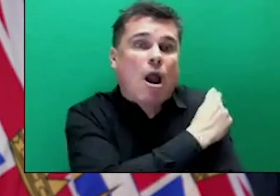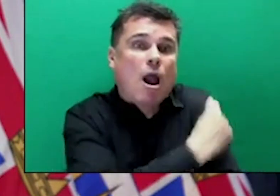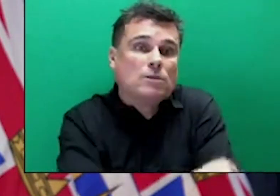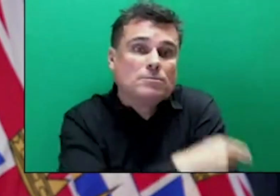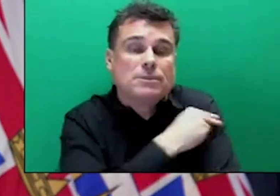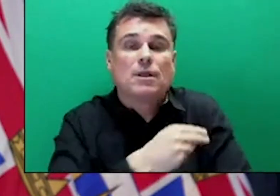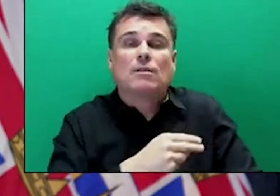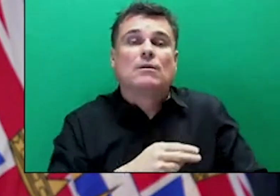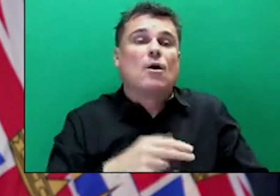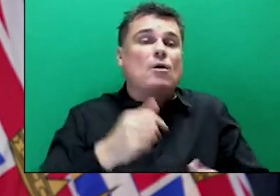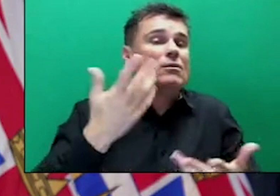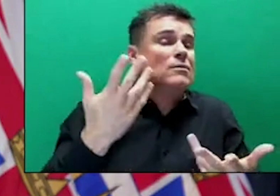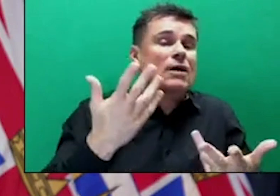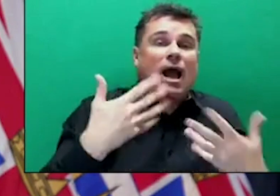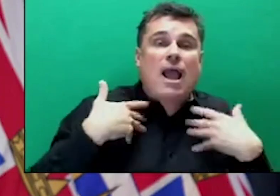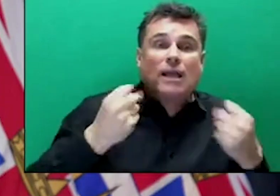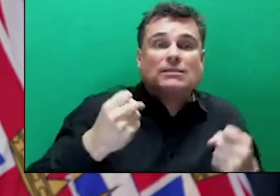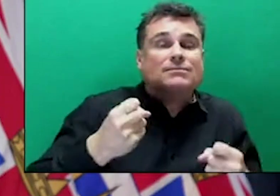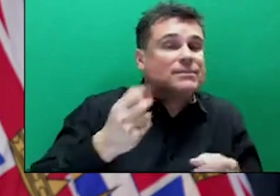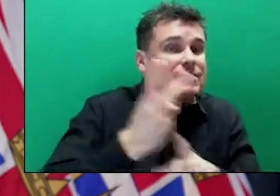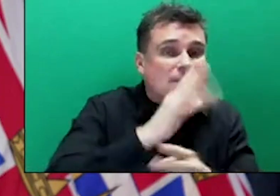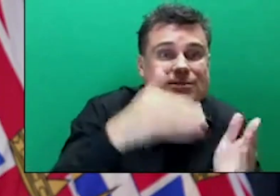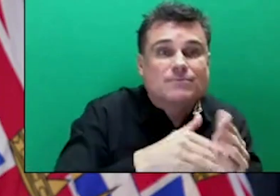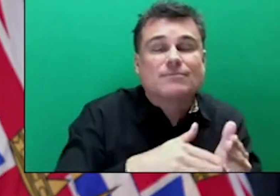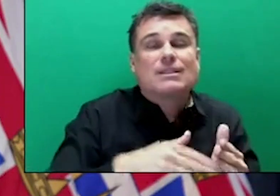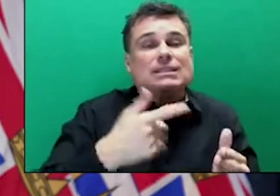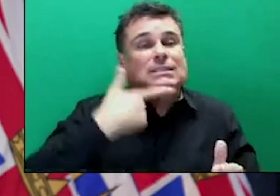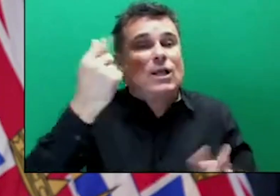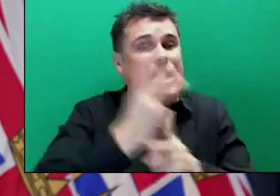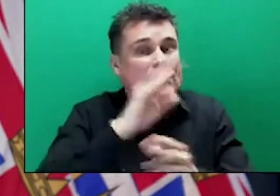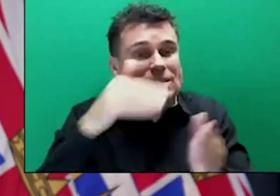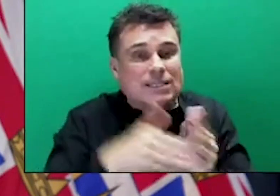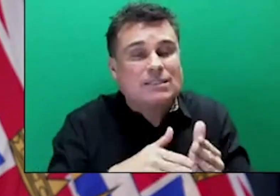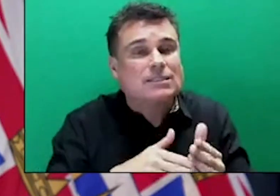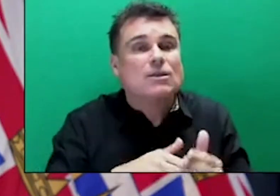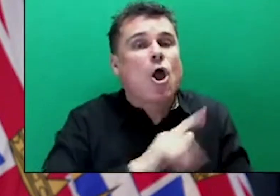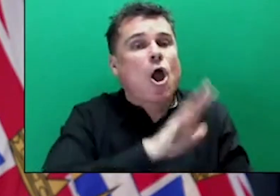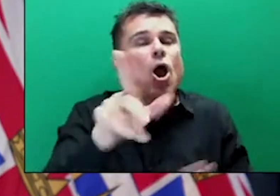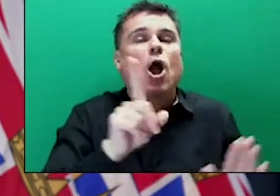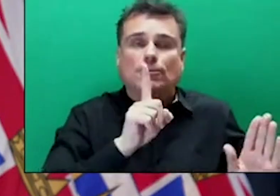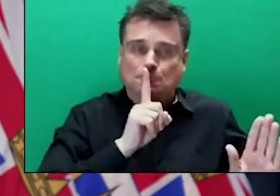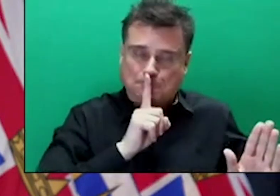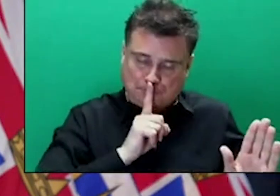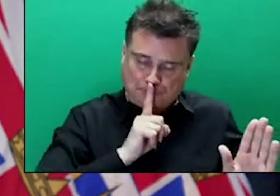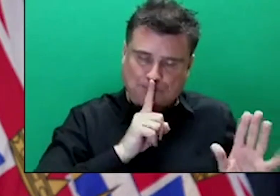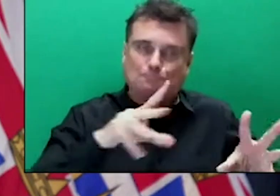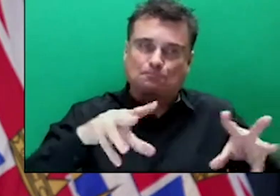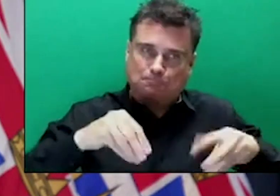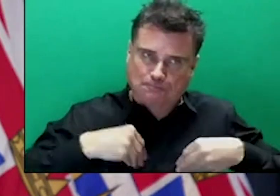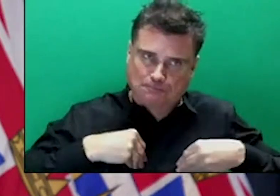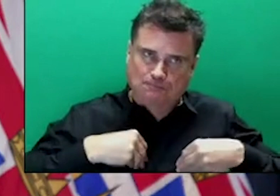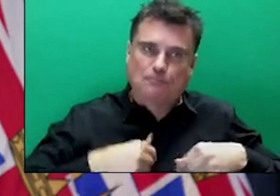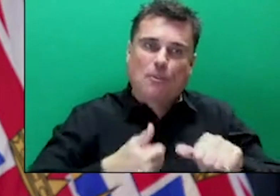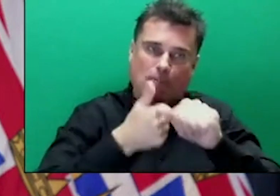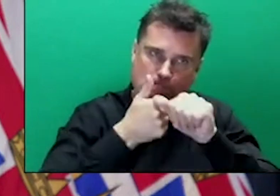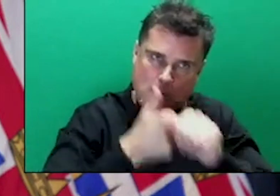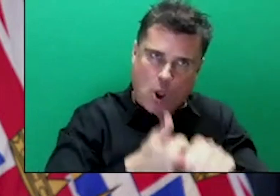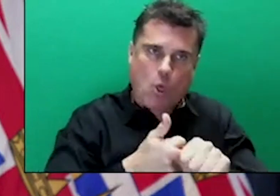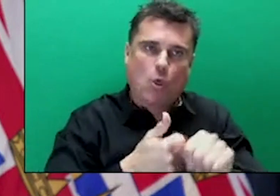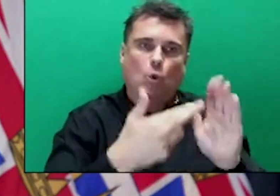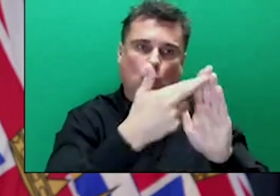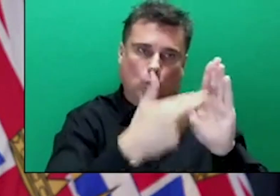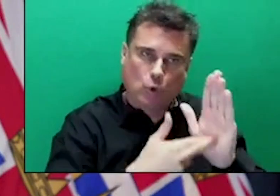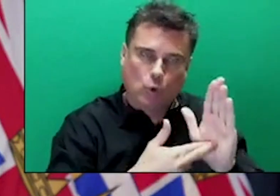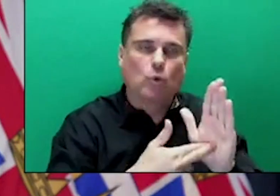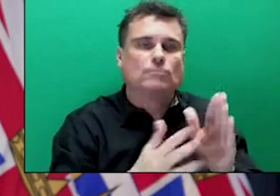also need, however, as I've said all along, to recognize that people have a right to peaceful demonstration, and that